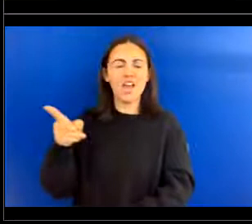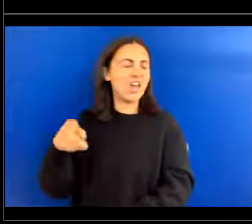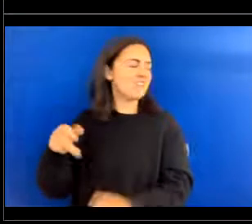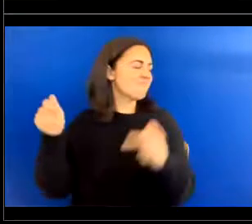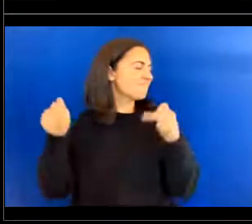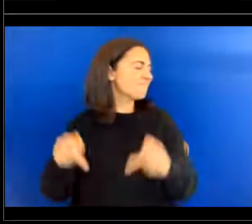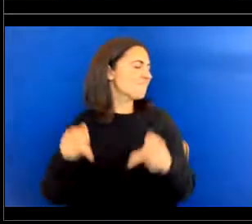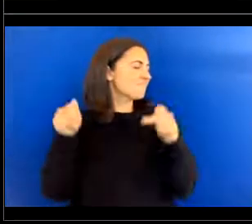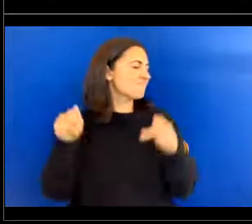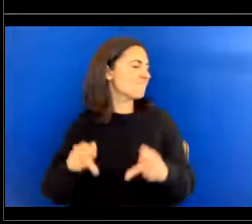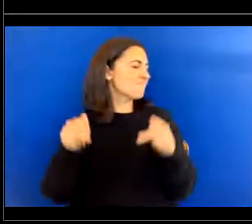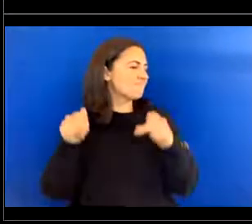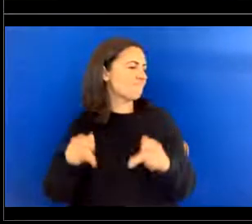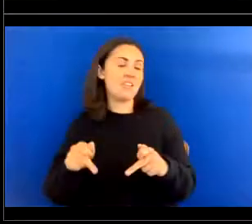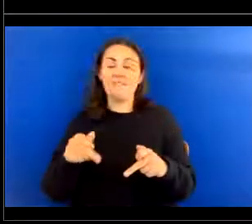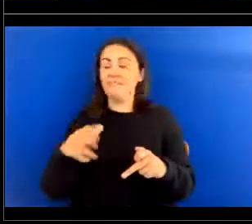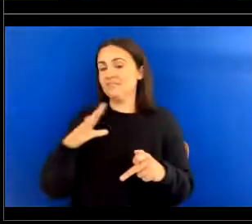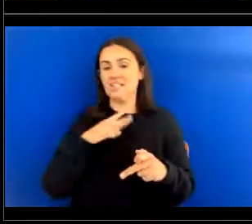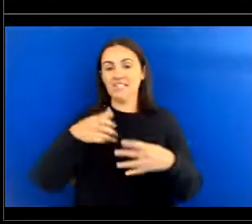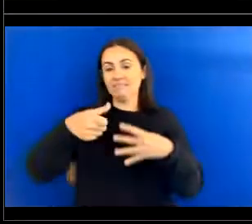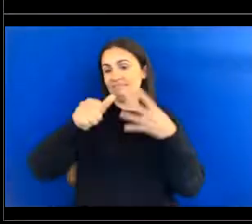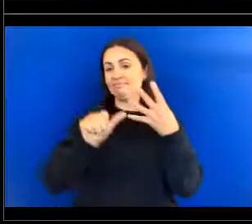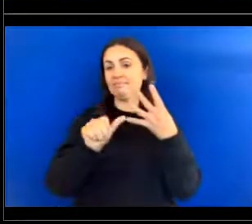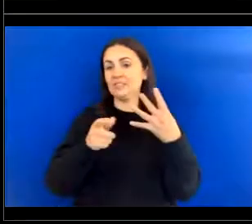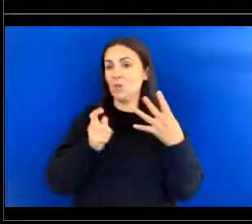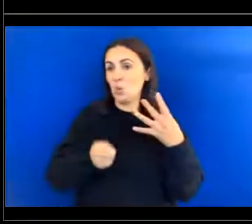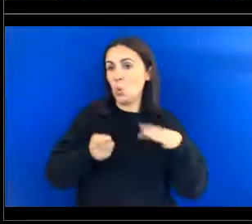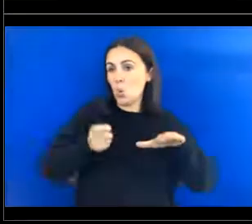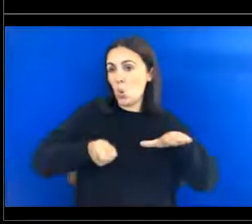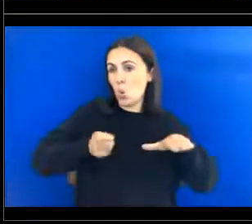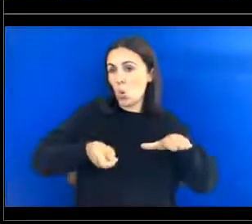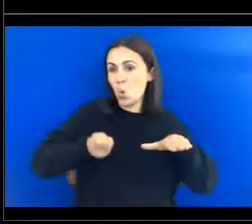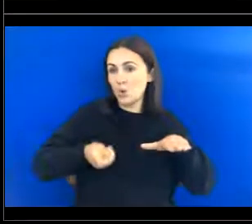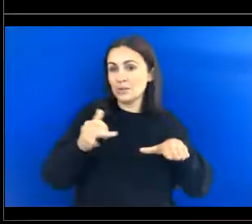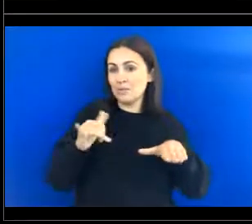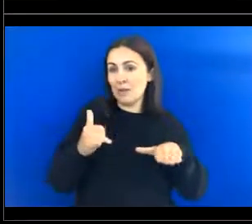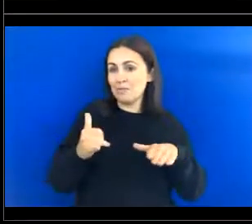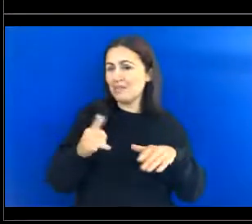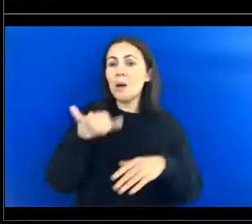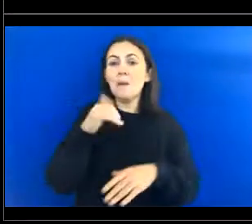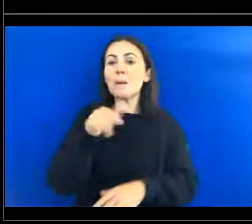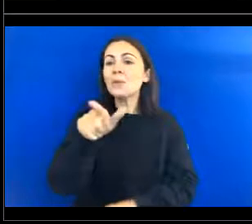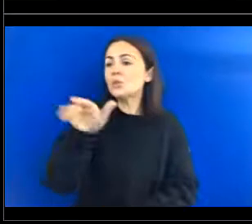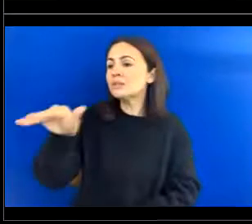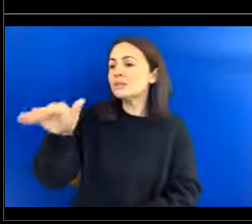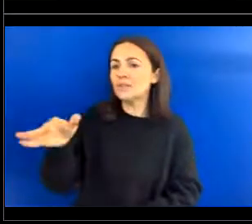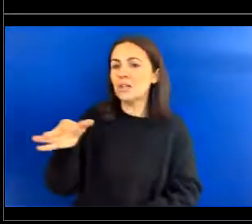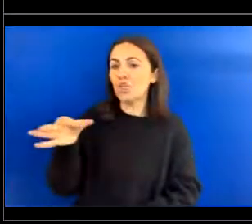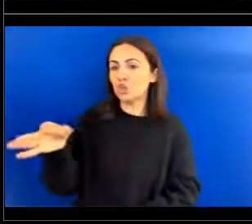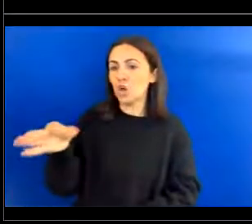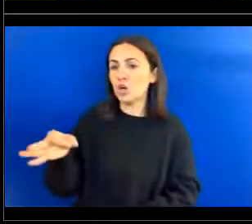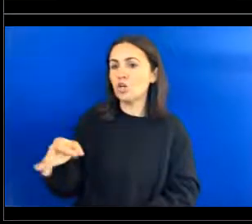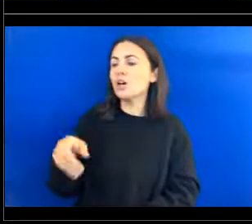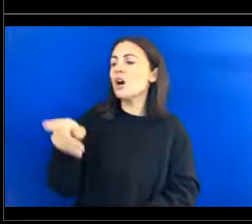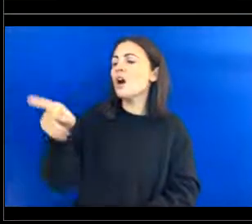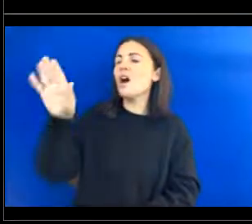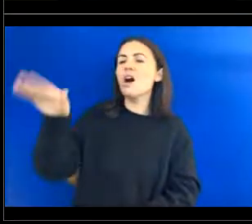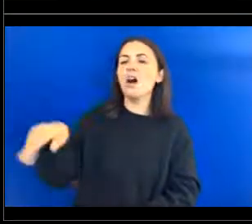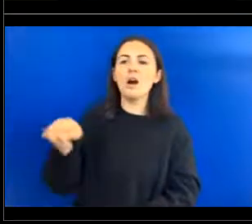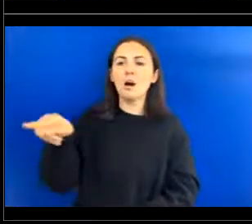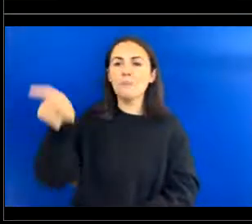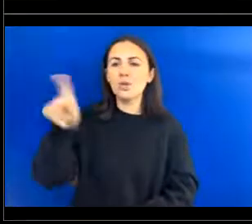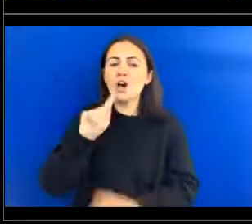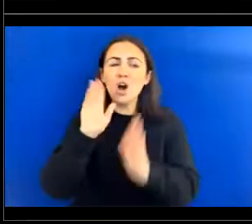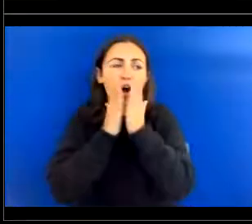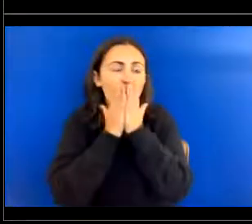are to try and resolve the dispute. Sometimes, even though we think that's the best option, sometimes